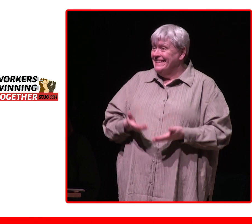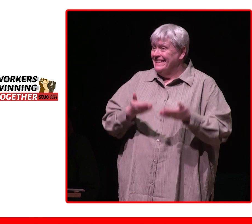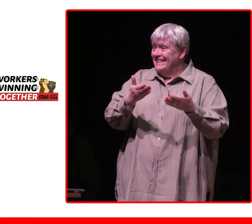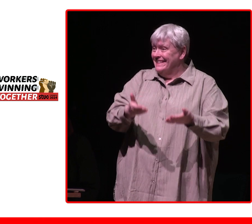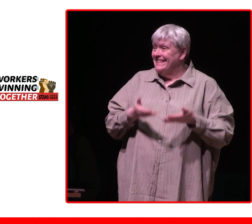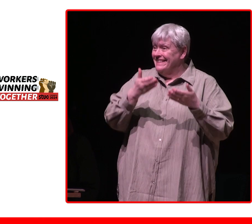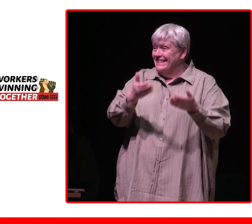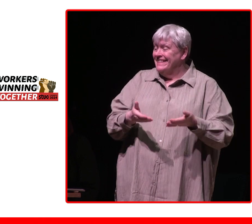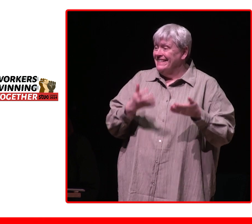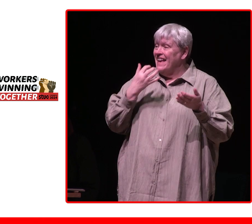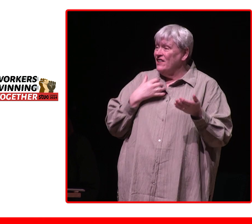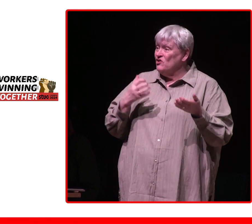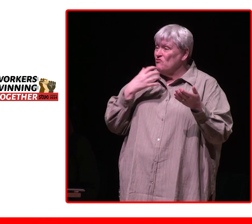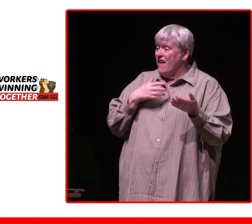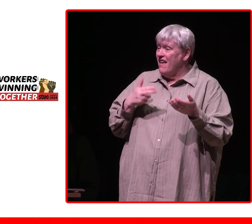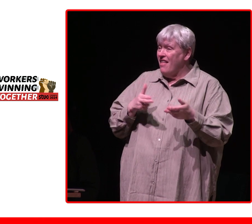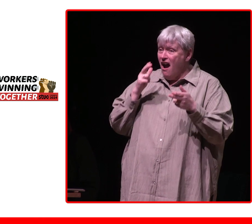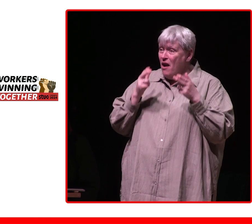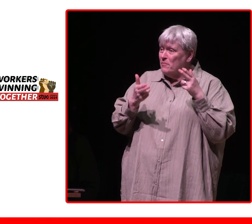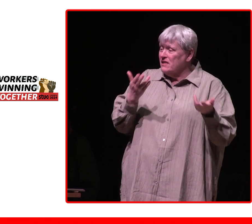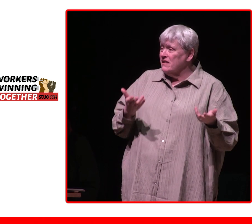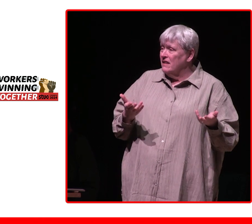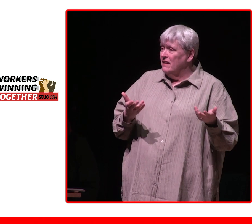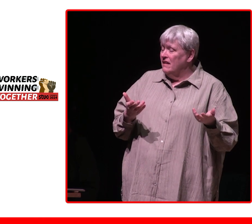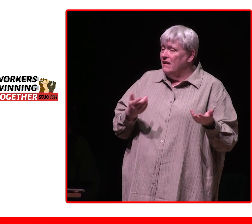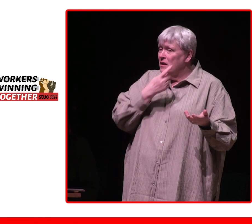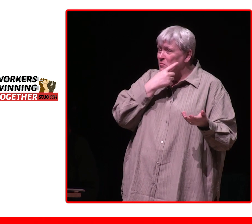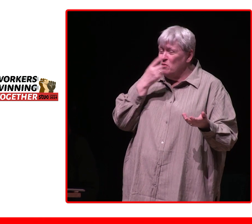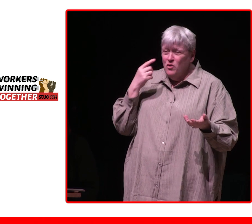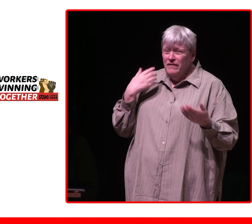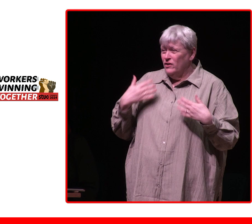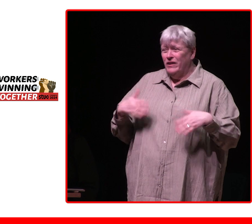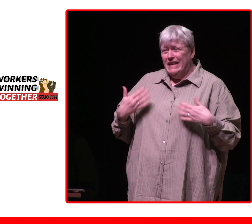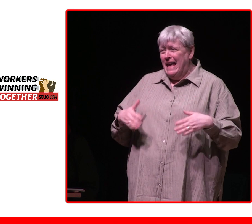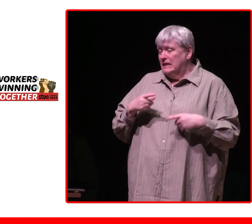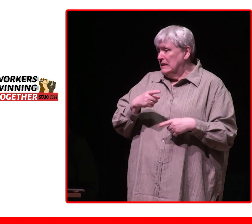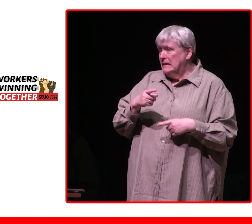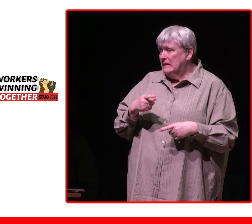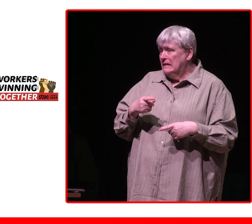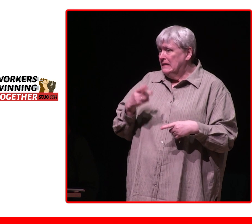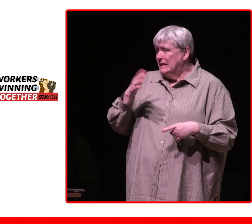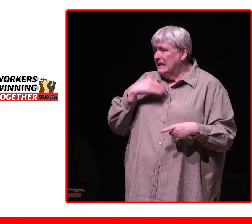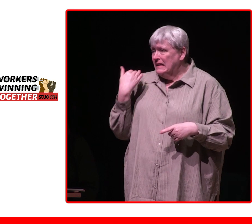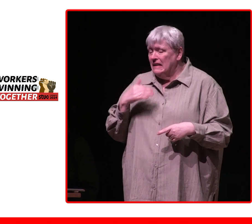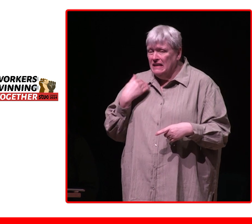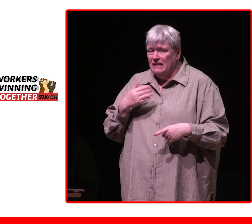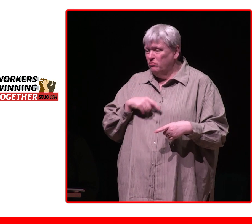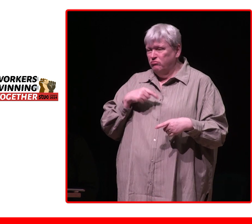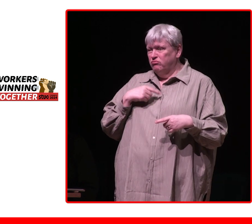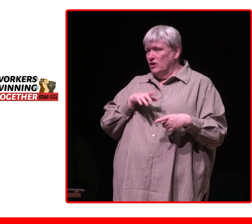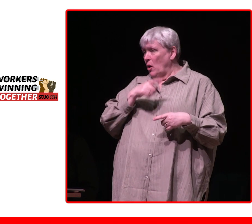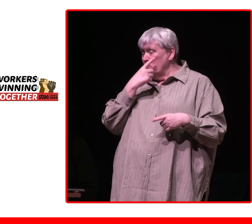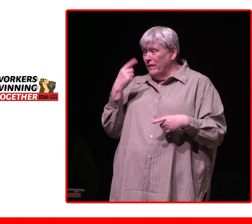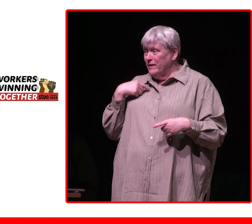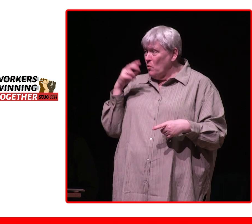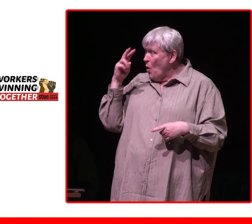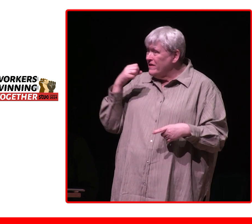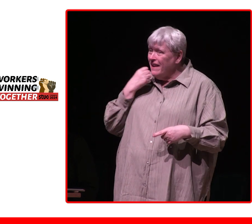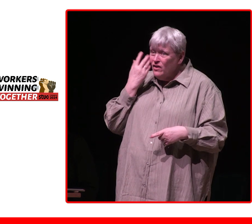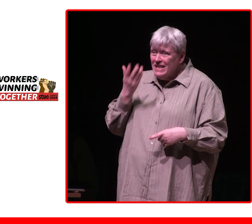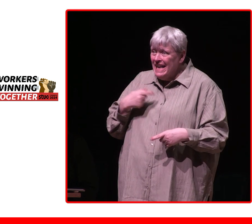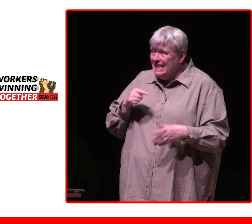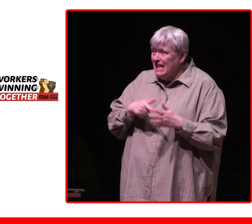to Israel because it's not been proved that they're committing genocide. It's not being proved. You can watch it on your telly every